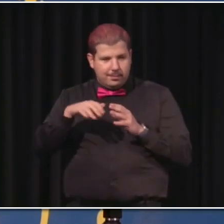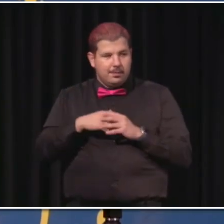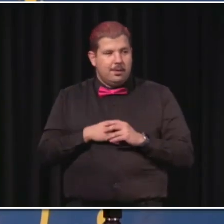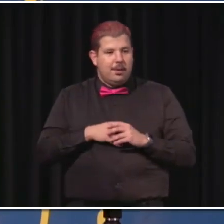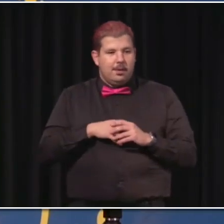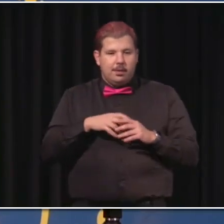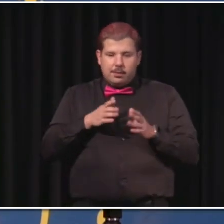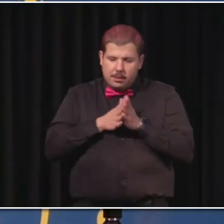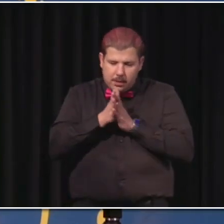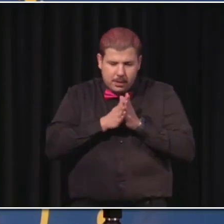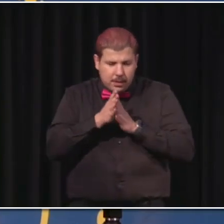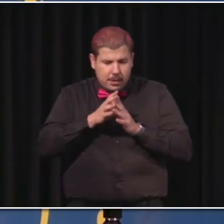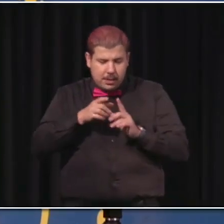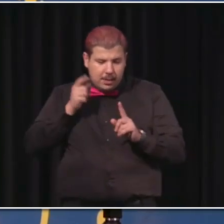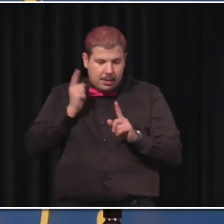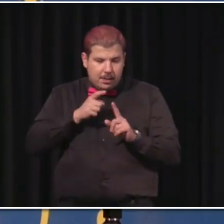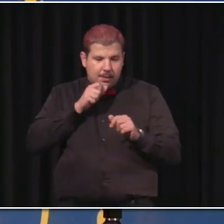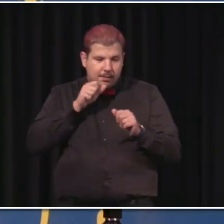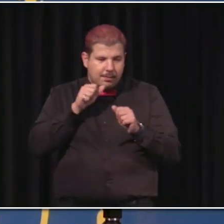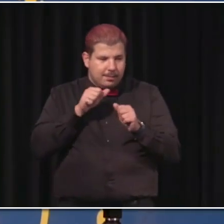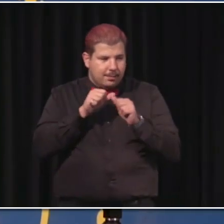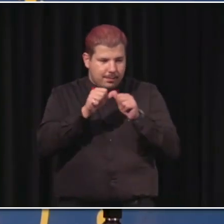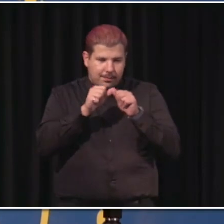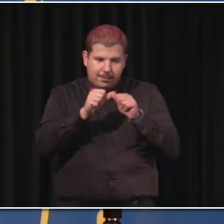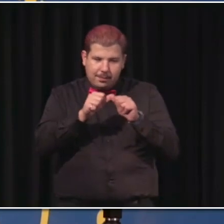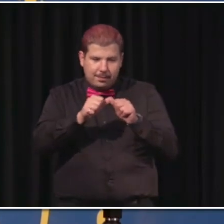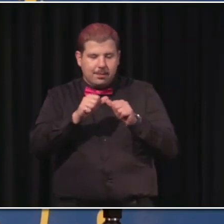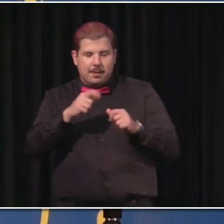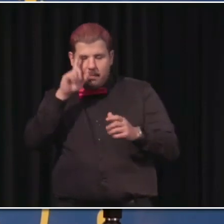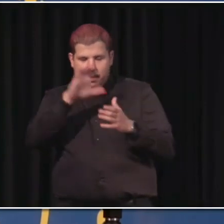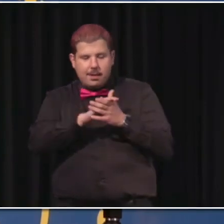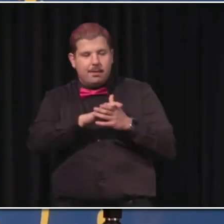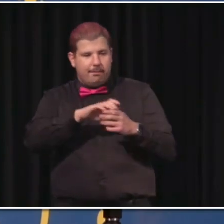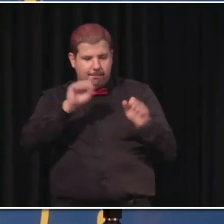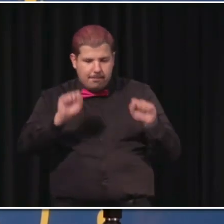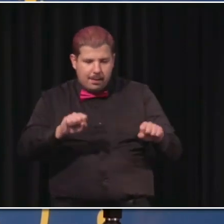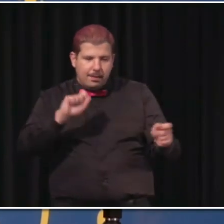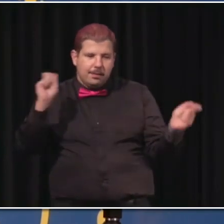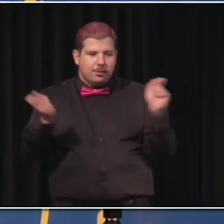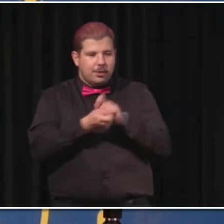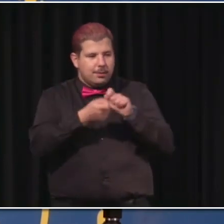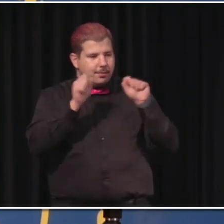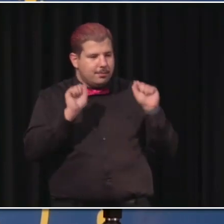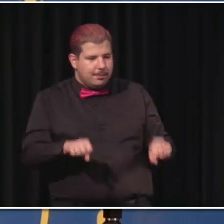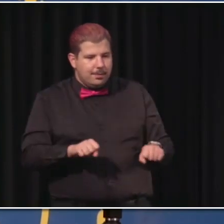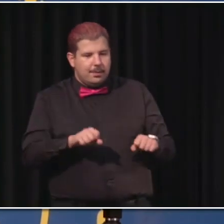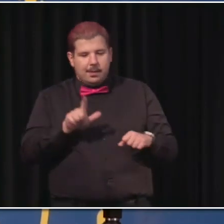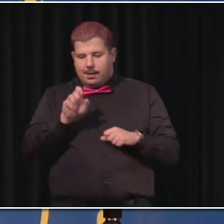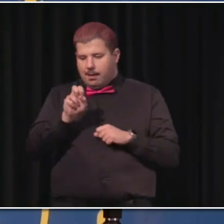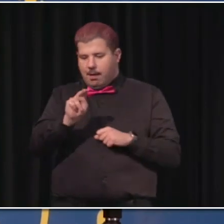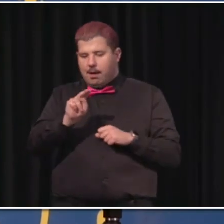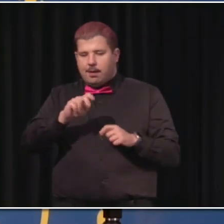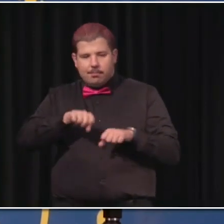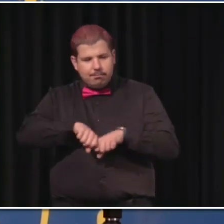sheer determination and belief in his ability to make a change, Leon broke a barrier most thought was